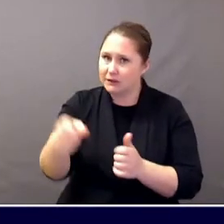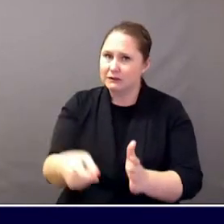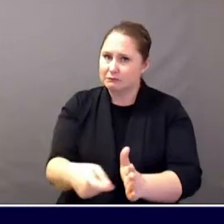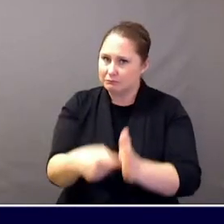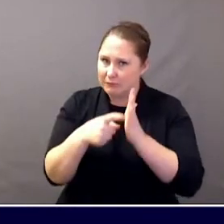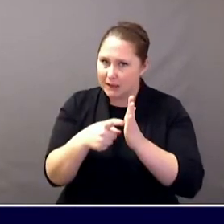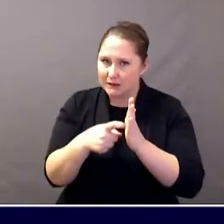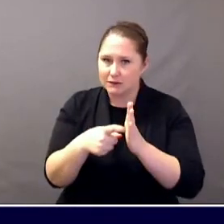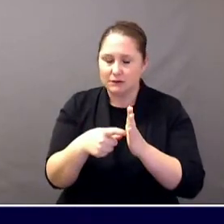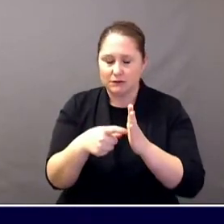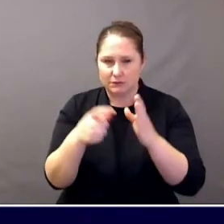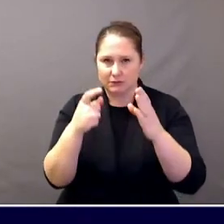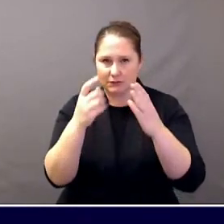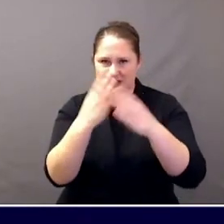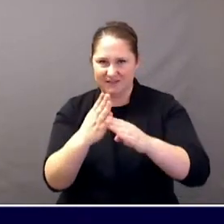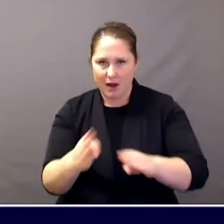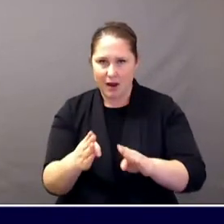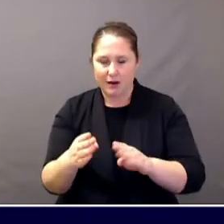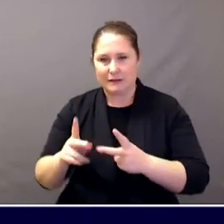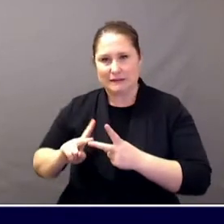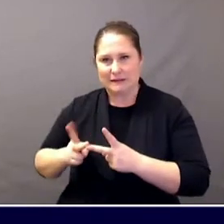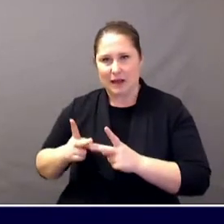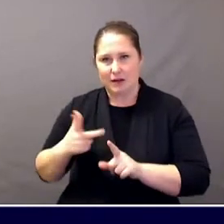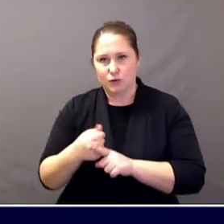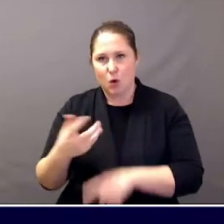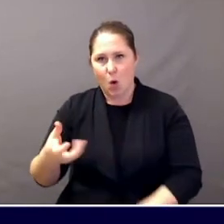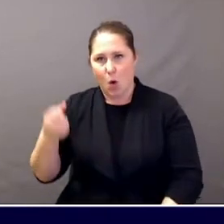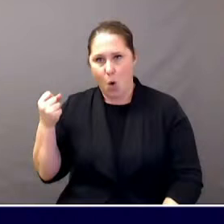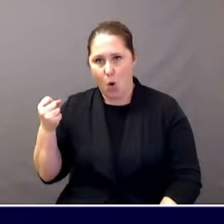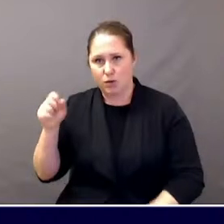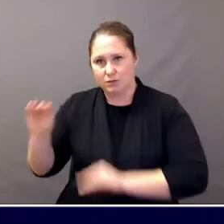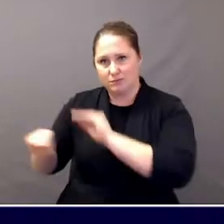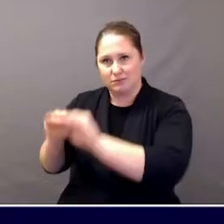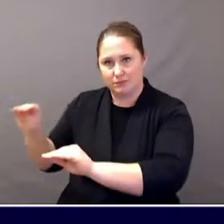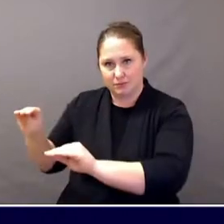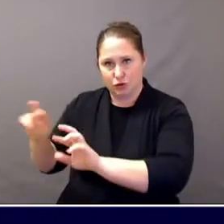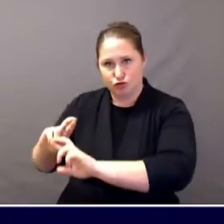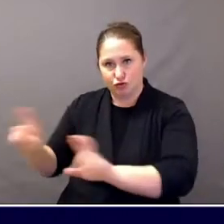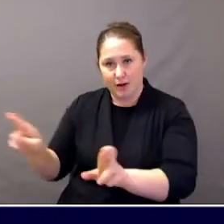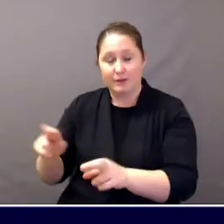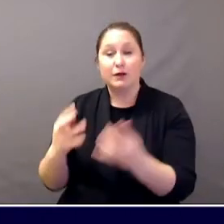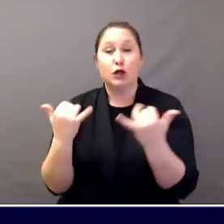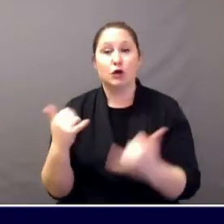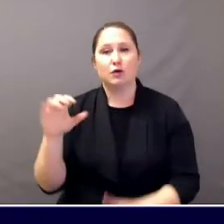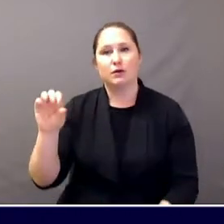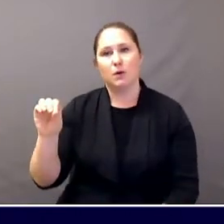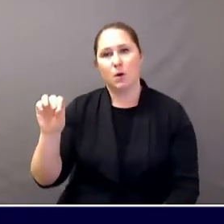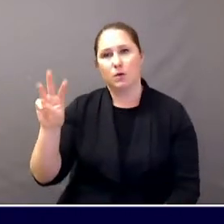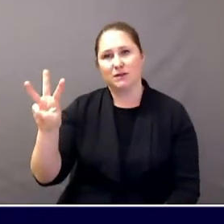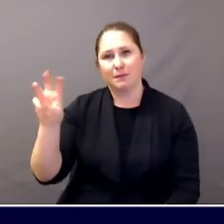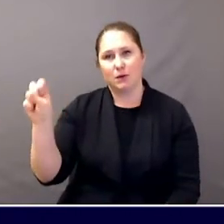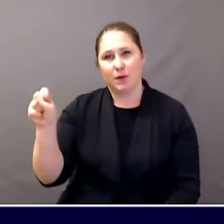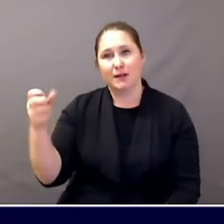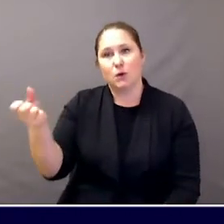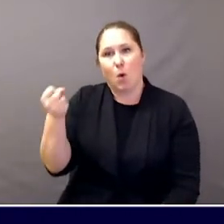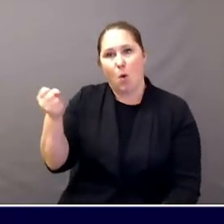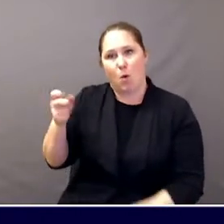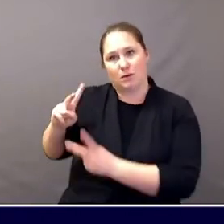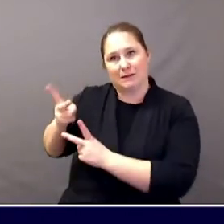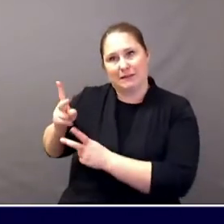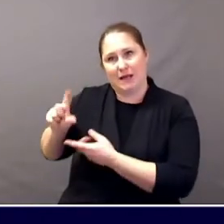second doses. Right now, that accounting is being done by Operation Warp Speed. We would have to do so on our end, but